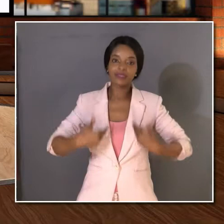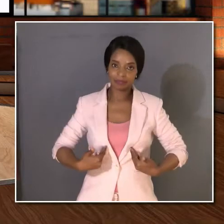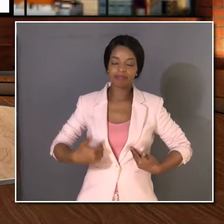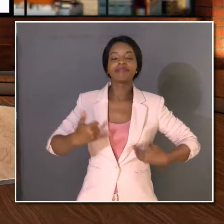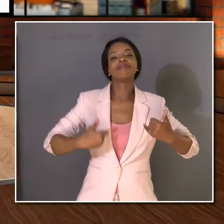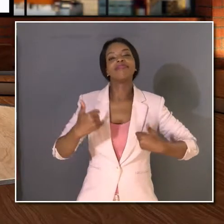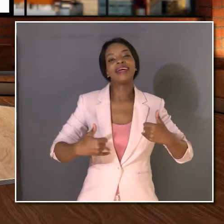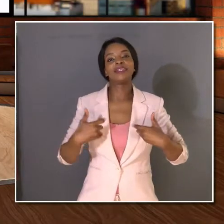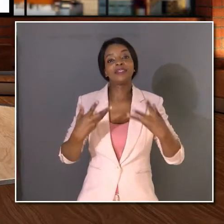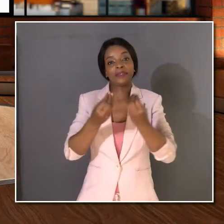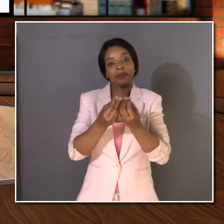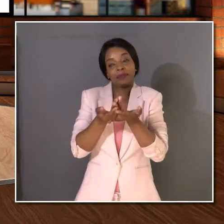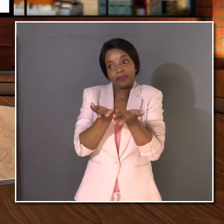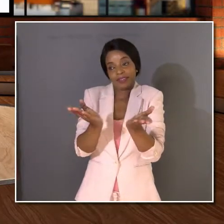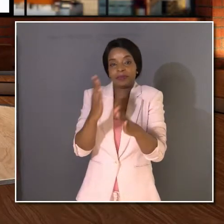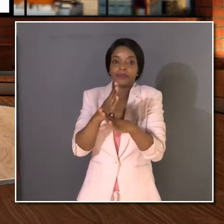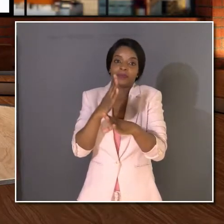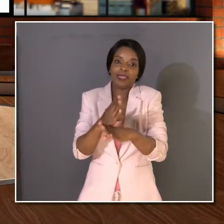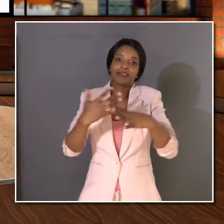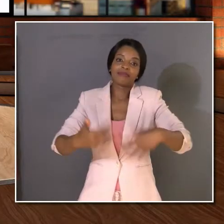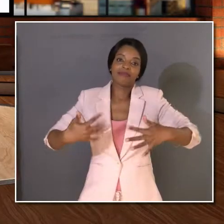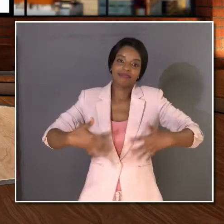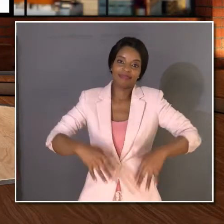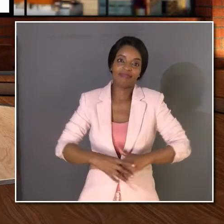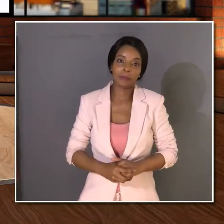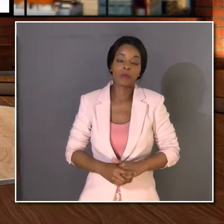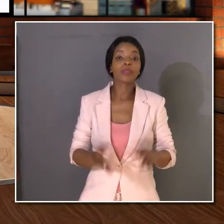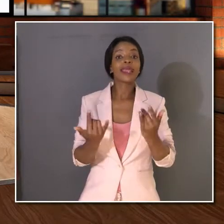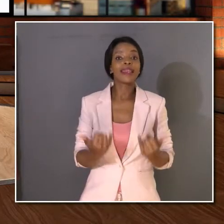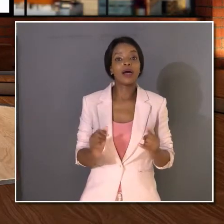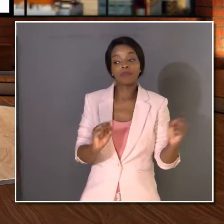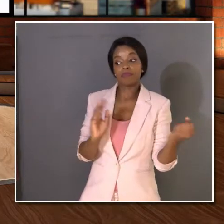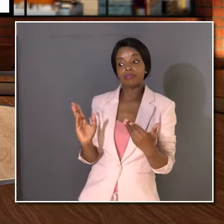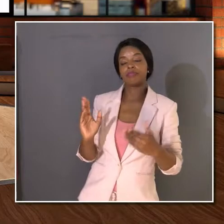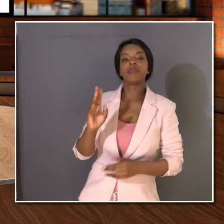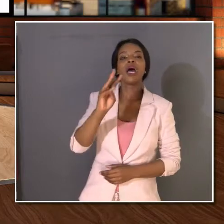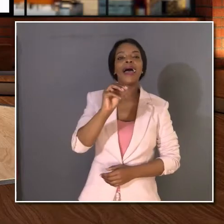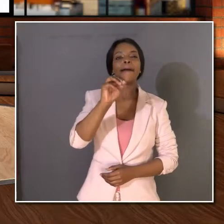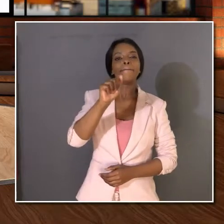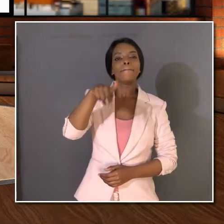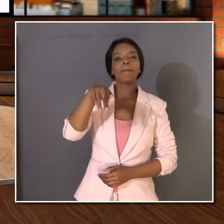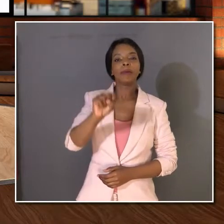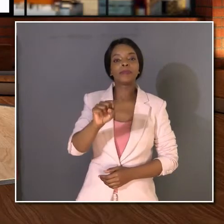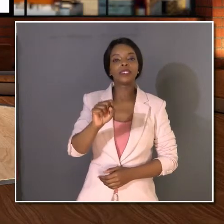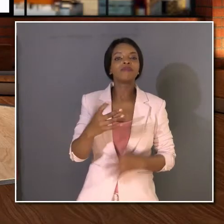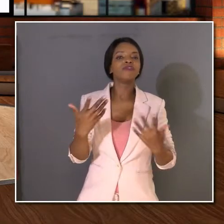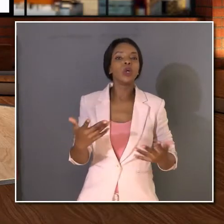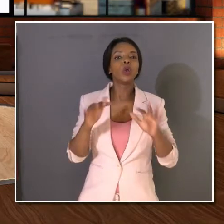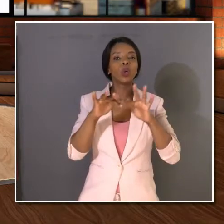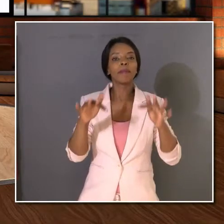MAPS, who has some prizes to hand out to our viewers who have been engaging with us on social media and on the platform.